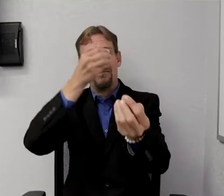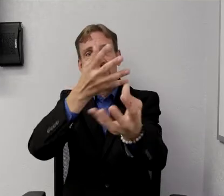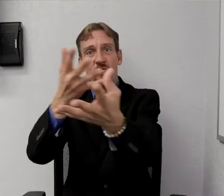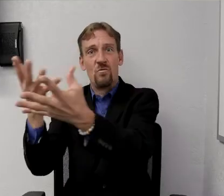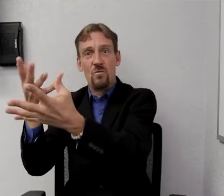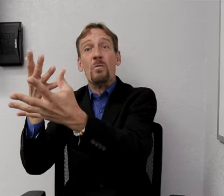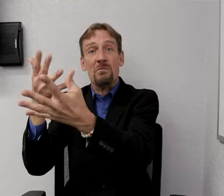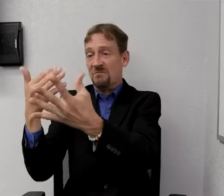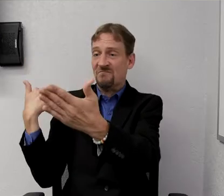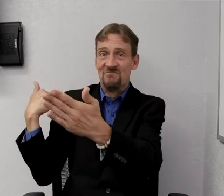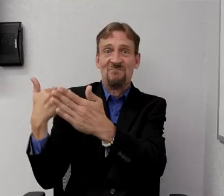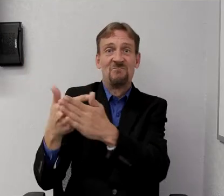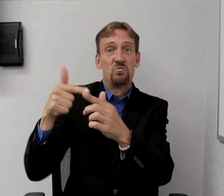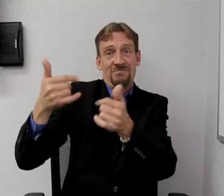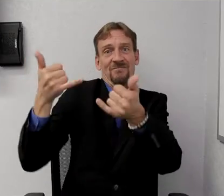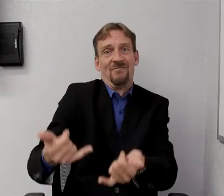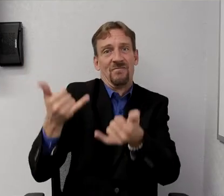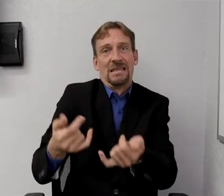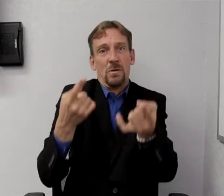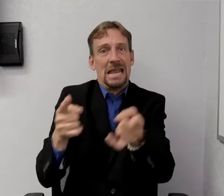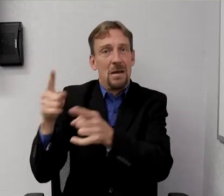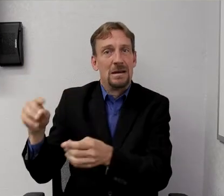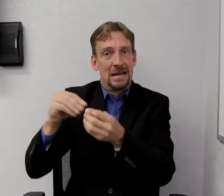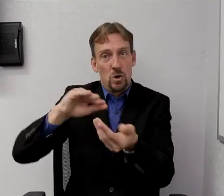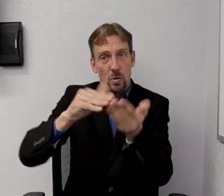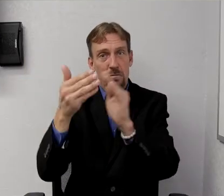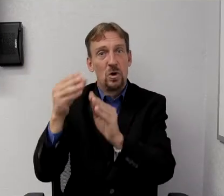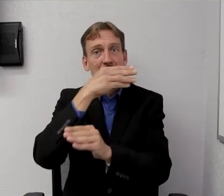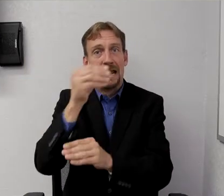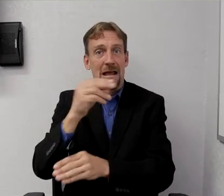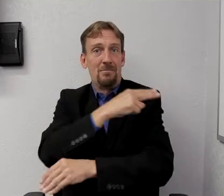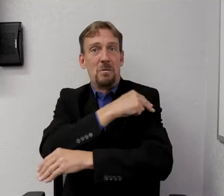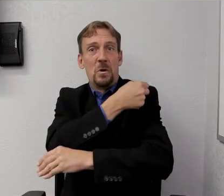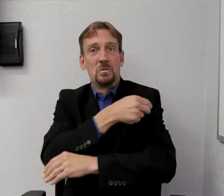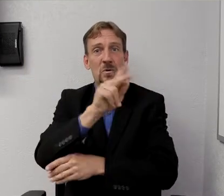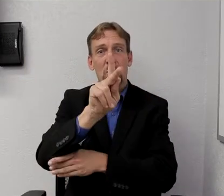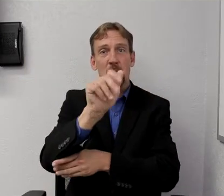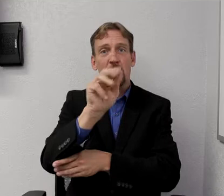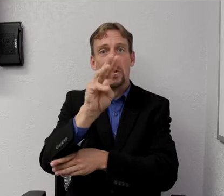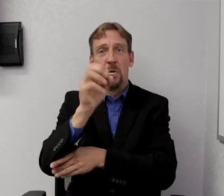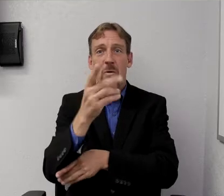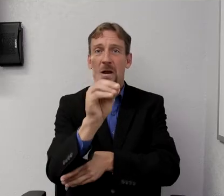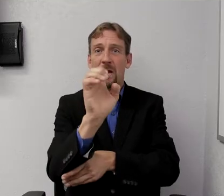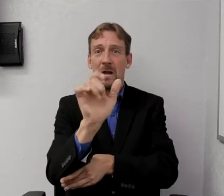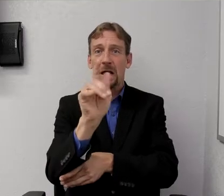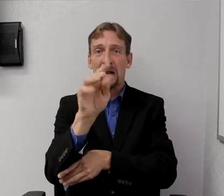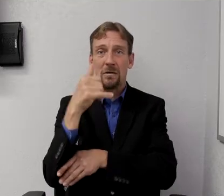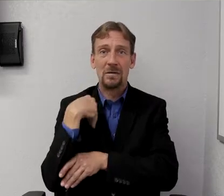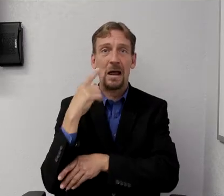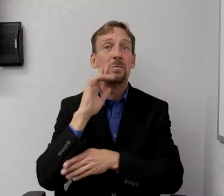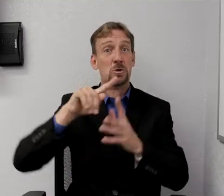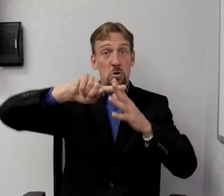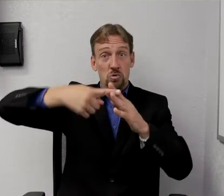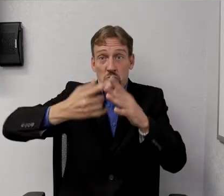on in our community and what's going on at Cahuilla Delta. So thanks for tuning in. Let me start kind of at a higher level.